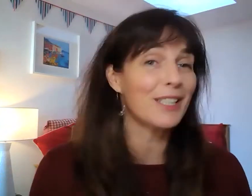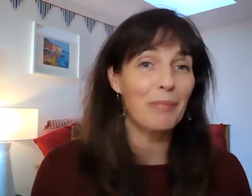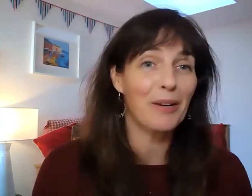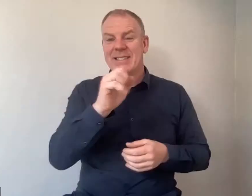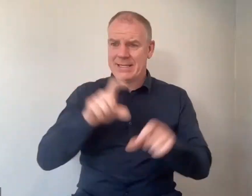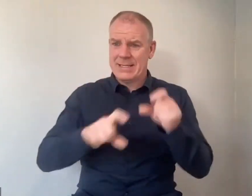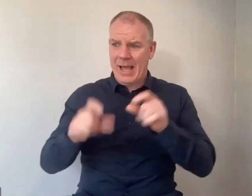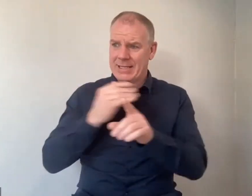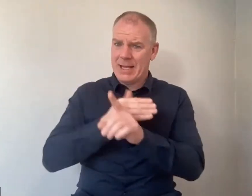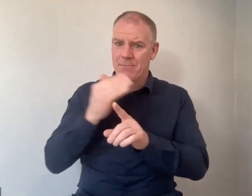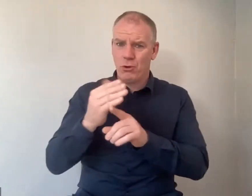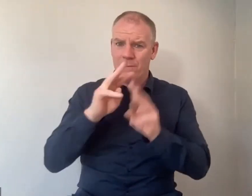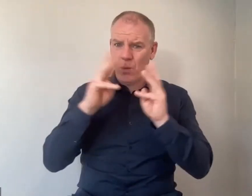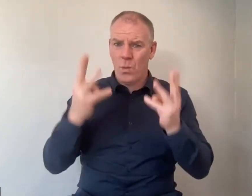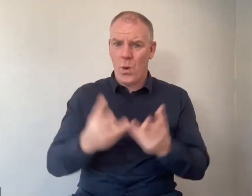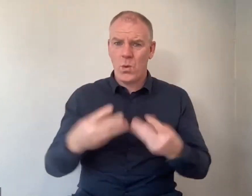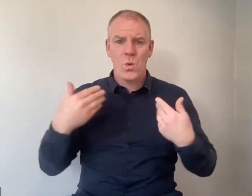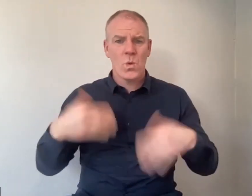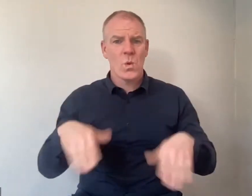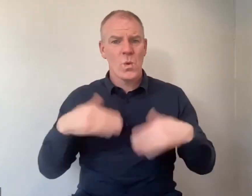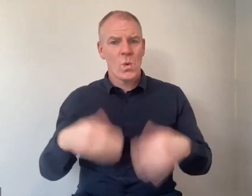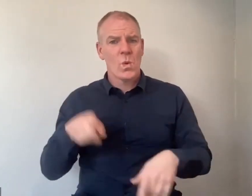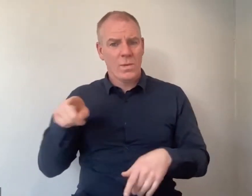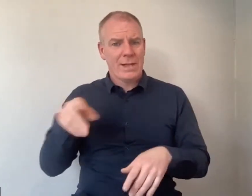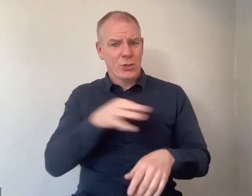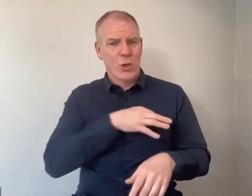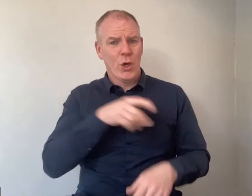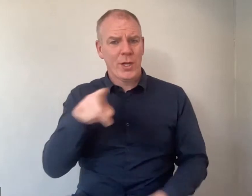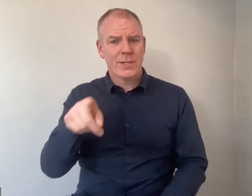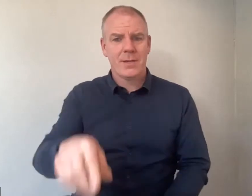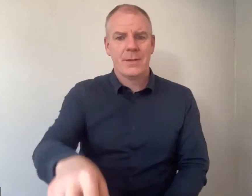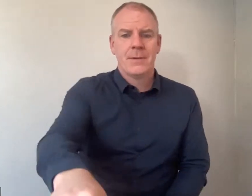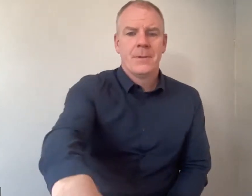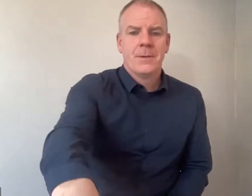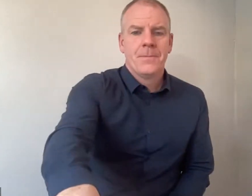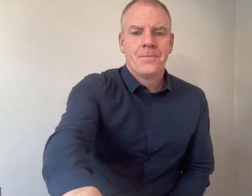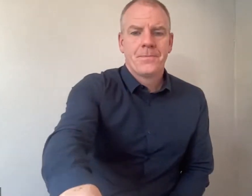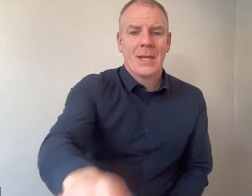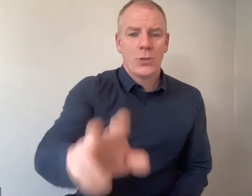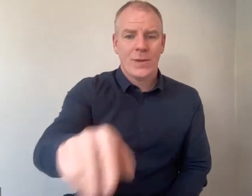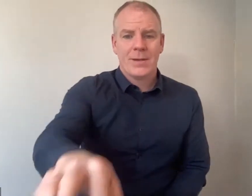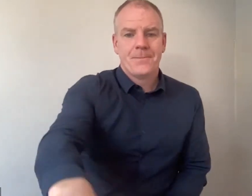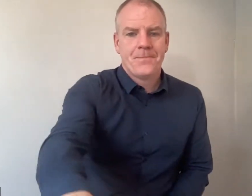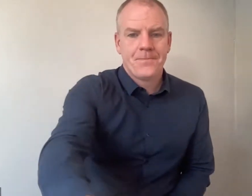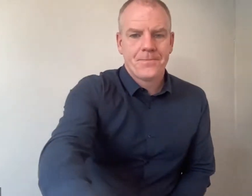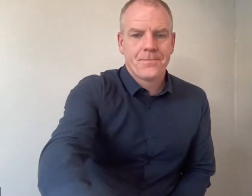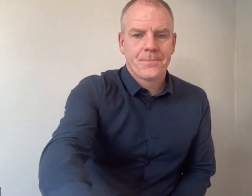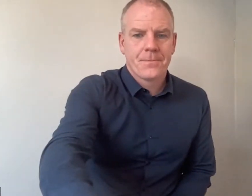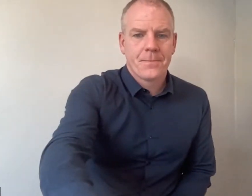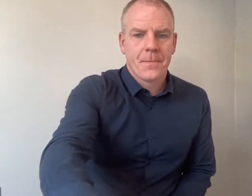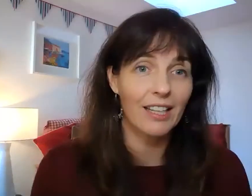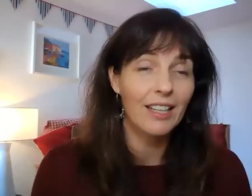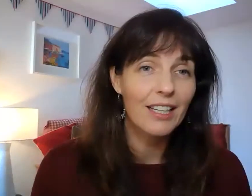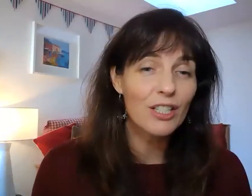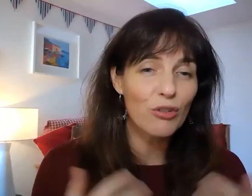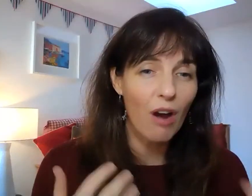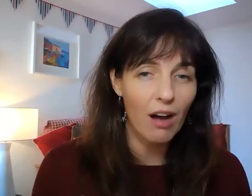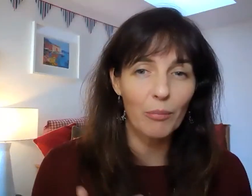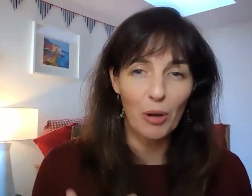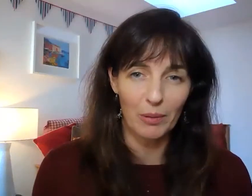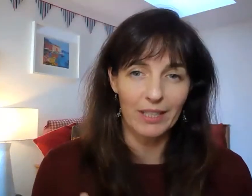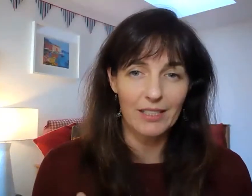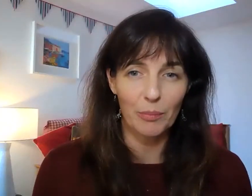makes the world a better place. Now, that's a moment to have and look at a lot of the results, which are very reaffirming around the